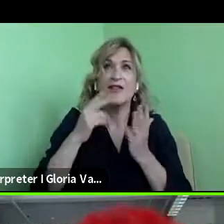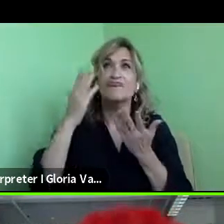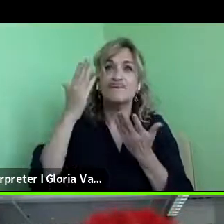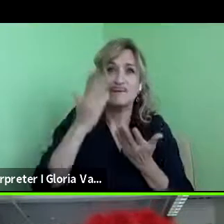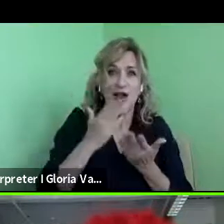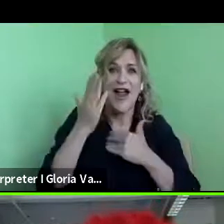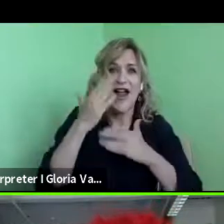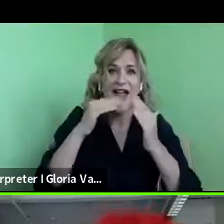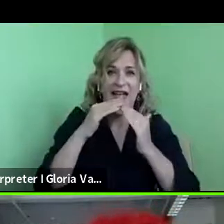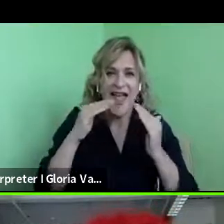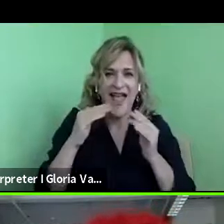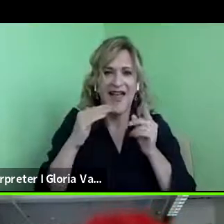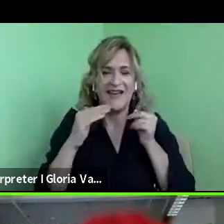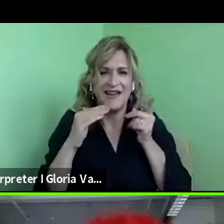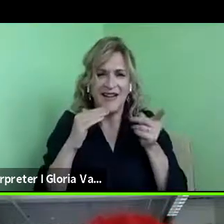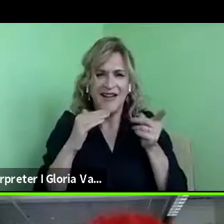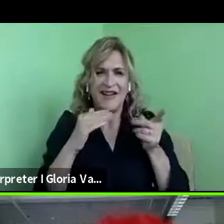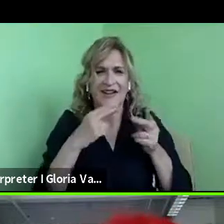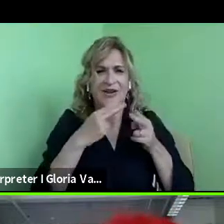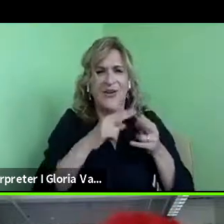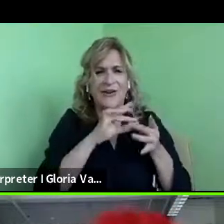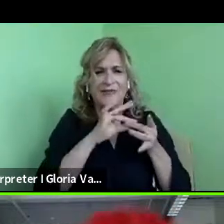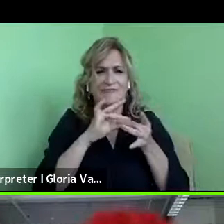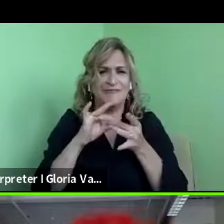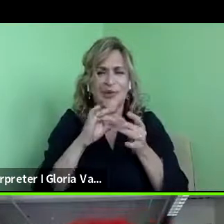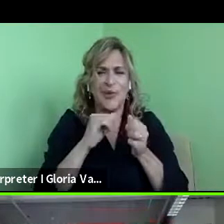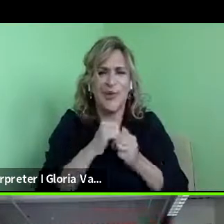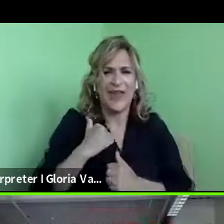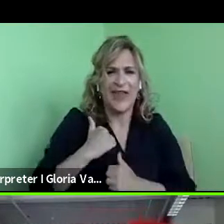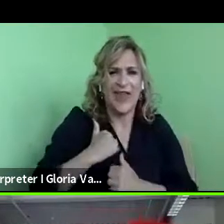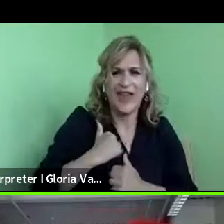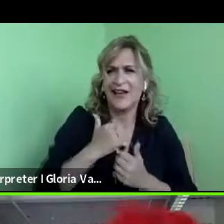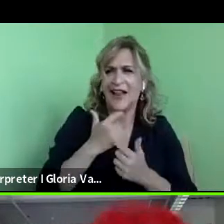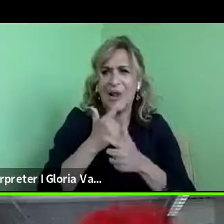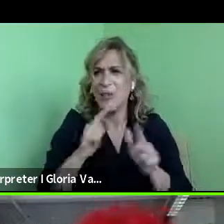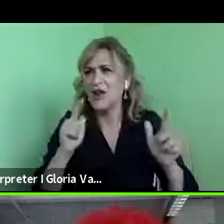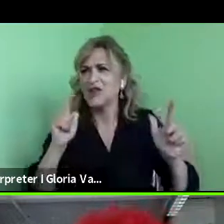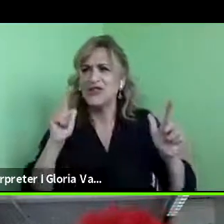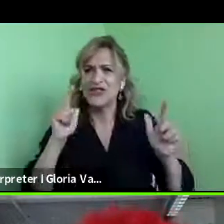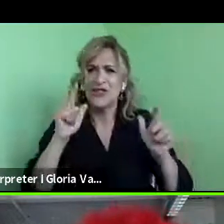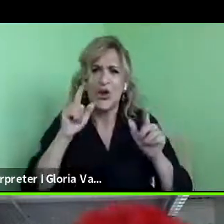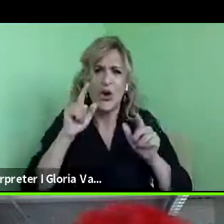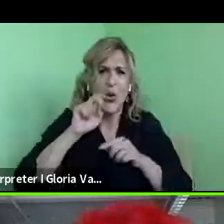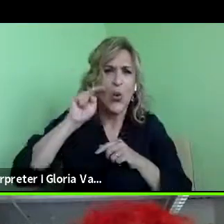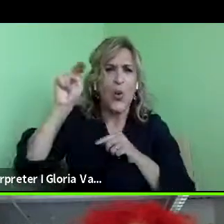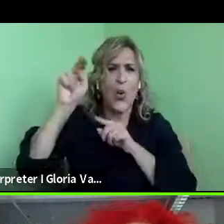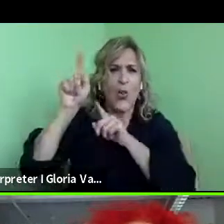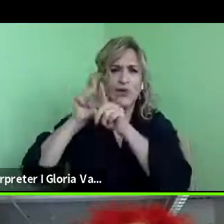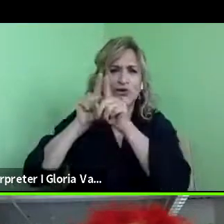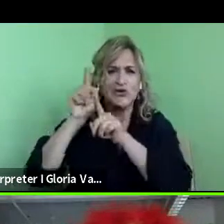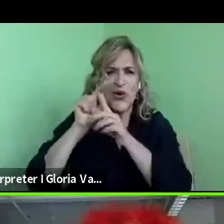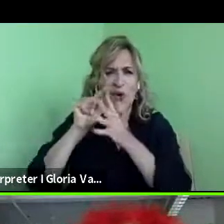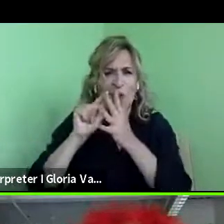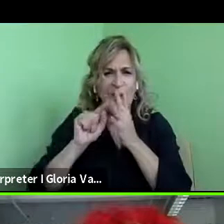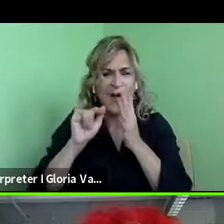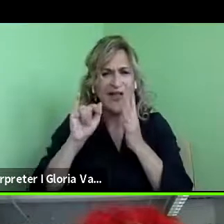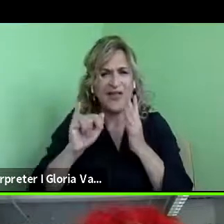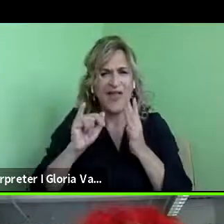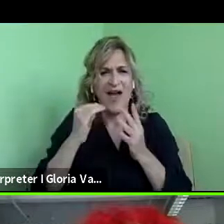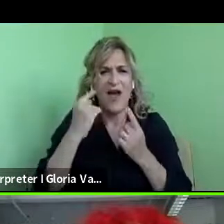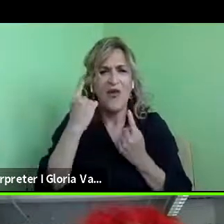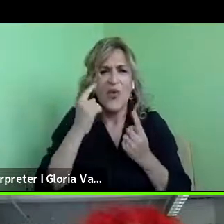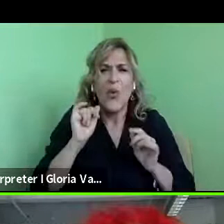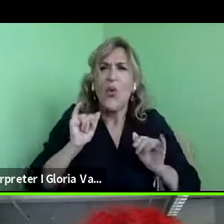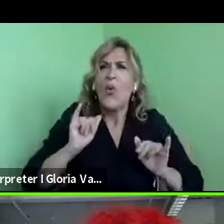and freedom and liberation and all of these things. And it's just like kind of so coming full circle for me now. I